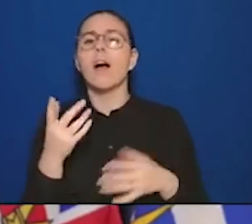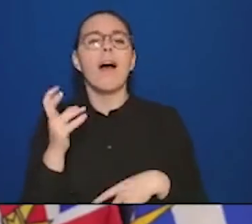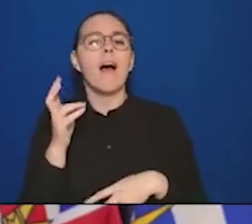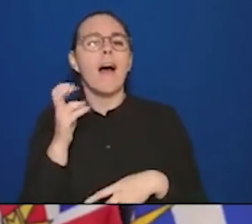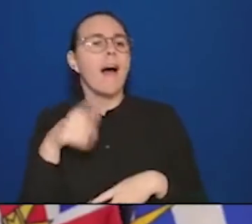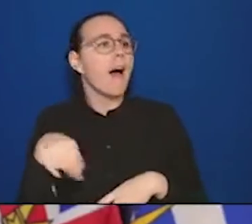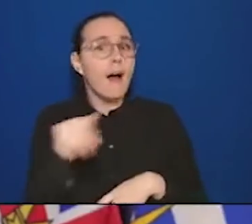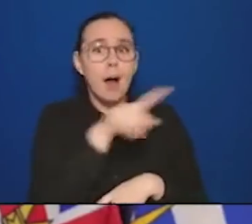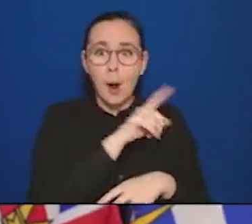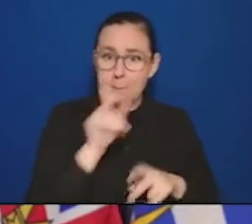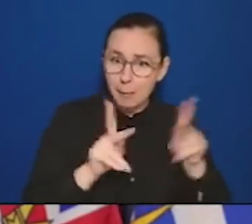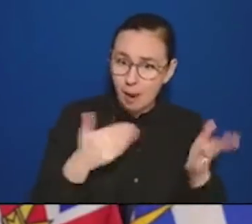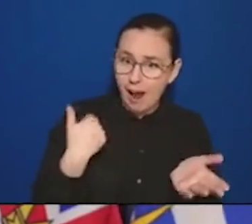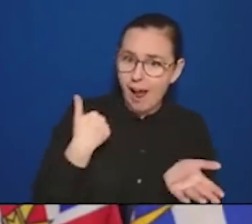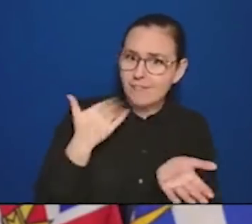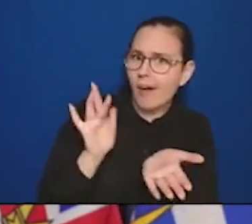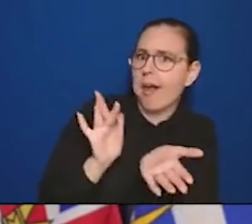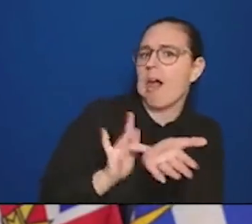do you have a follow-up?